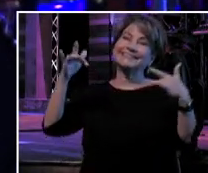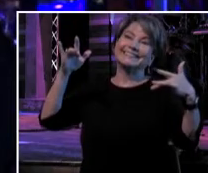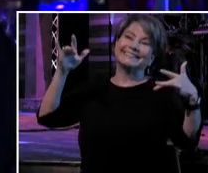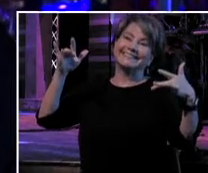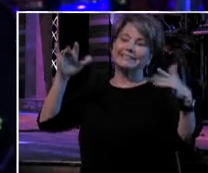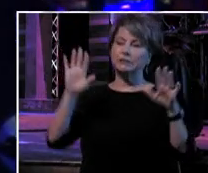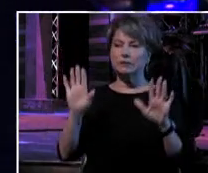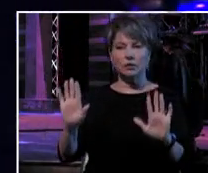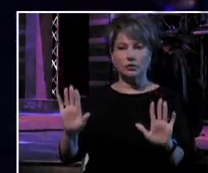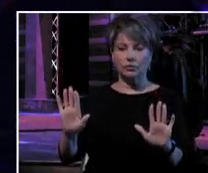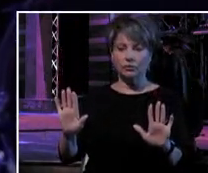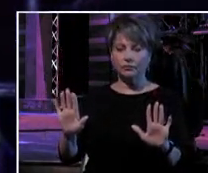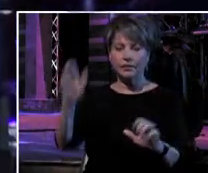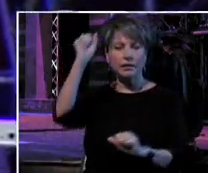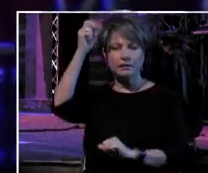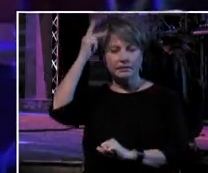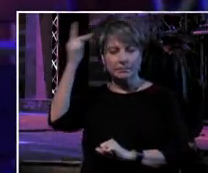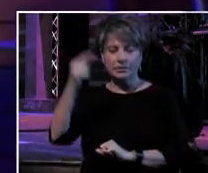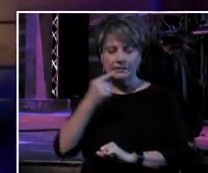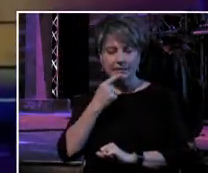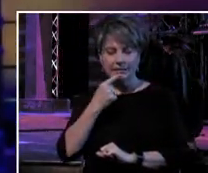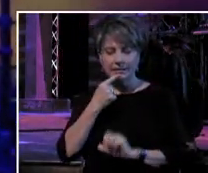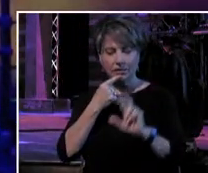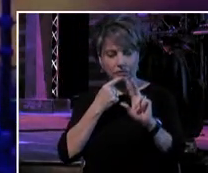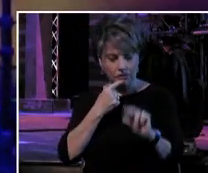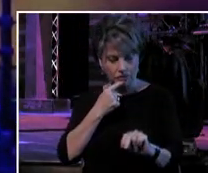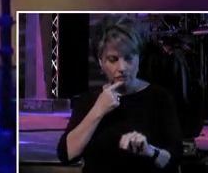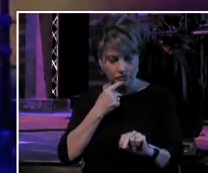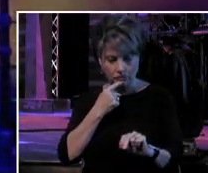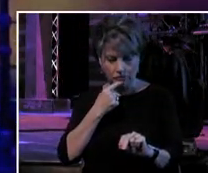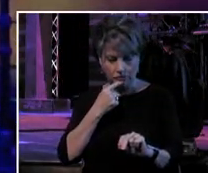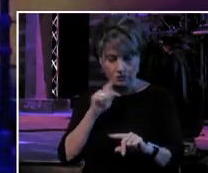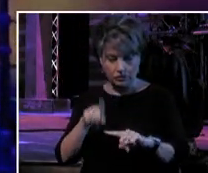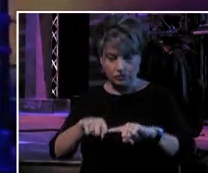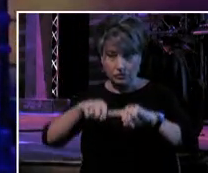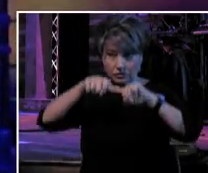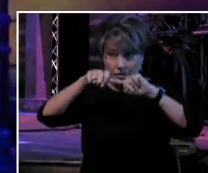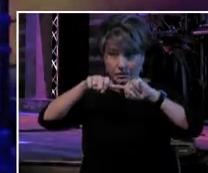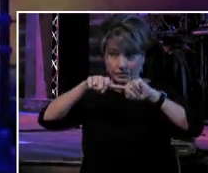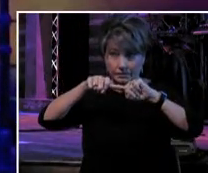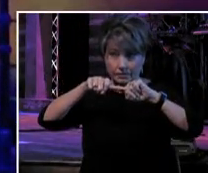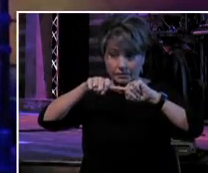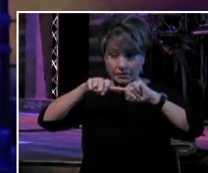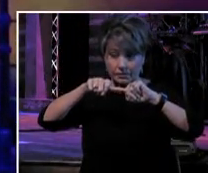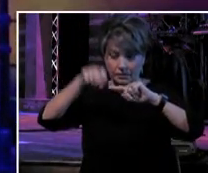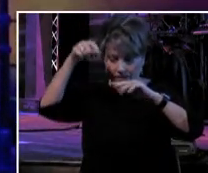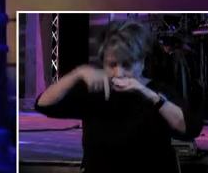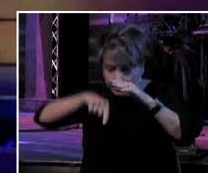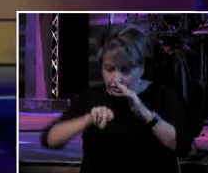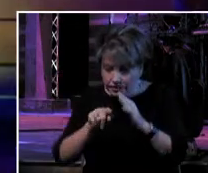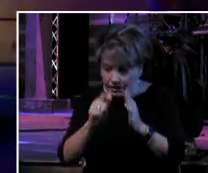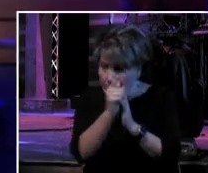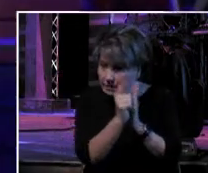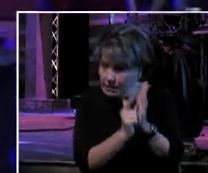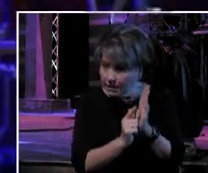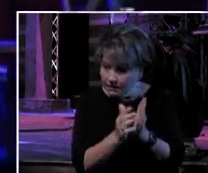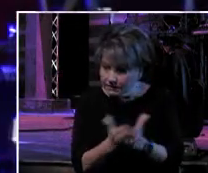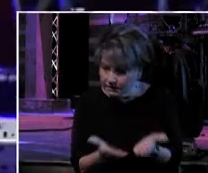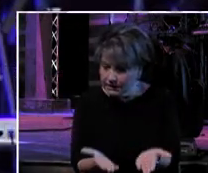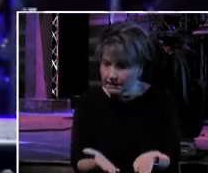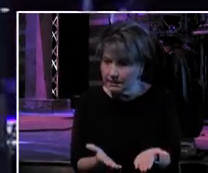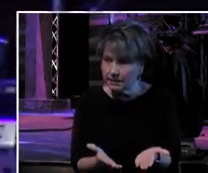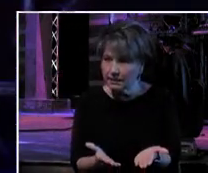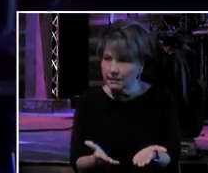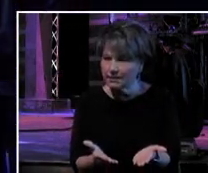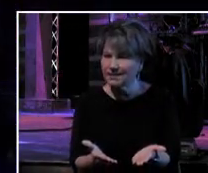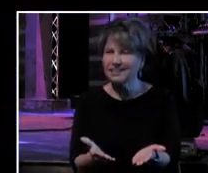saying, don't go there yet. Hang on, don't go there. There's a deeper lesson here. Others of us view suffering as